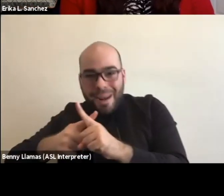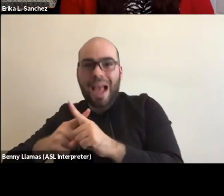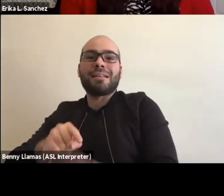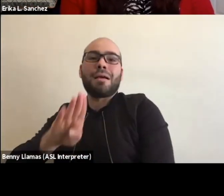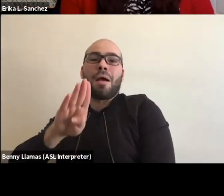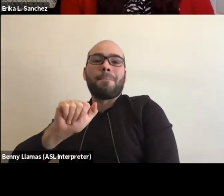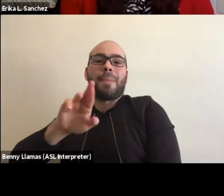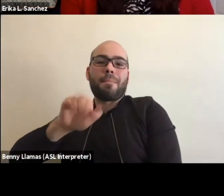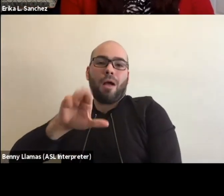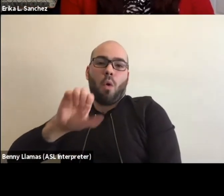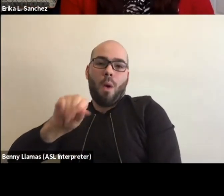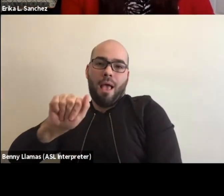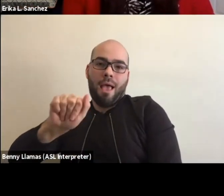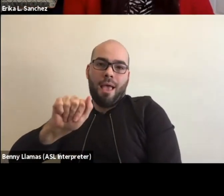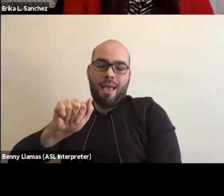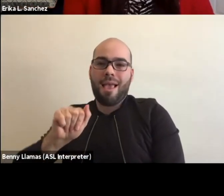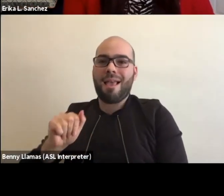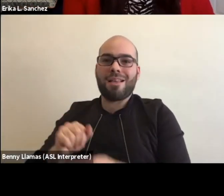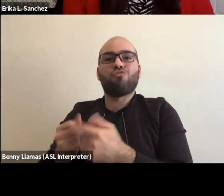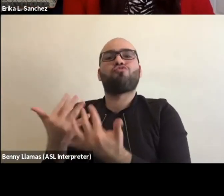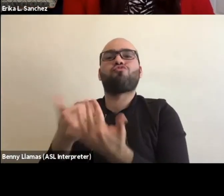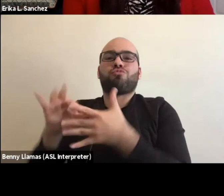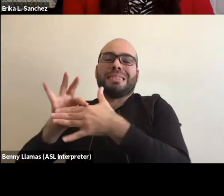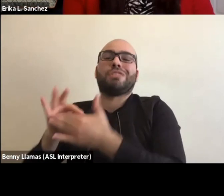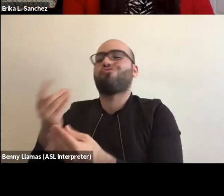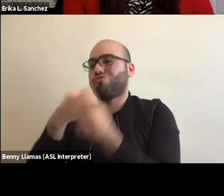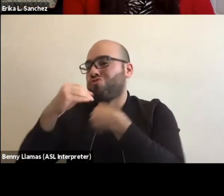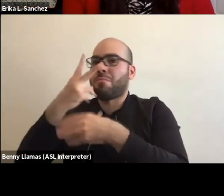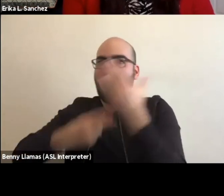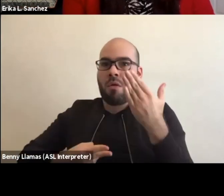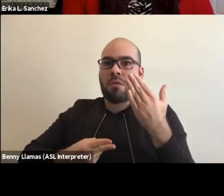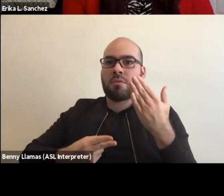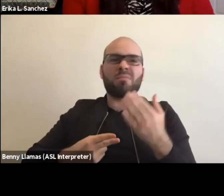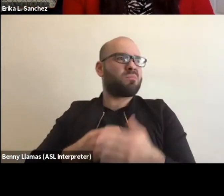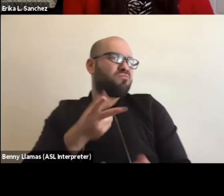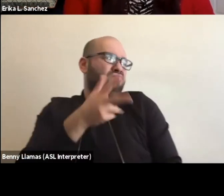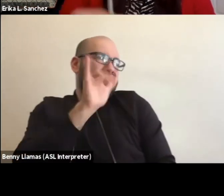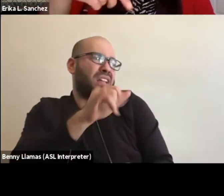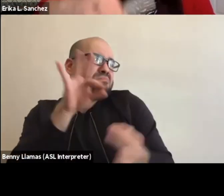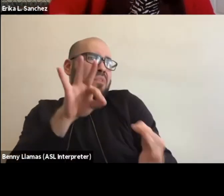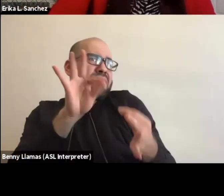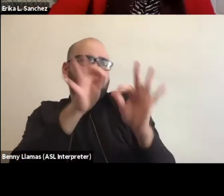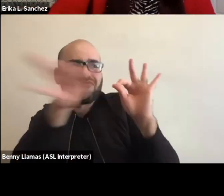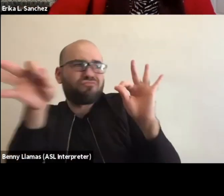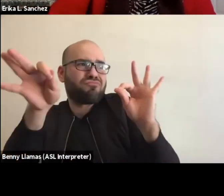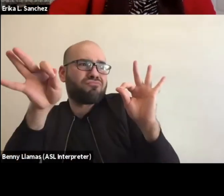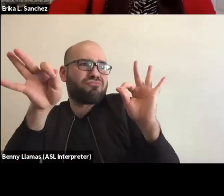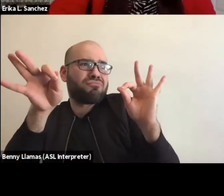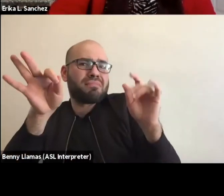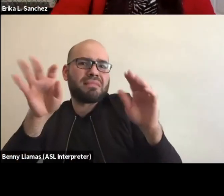feel like to gives us a sense to let go. So that's awesome. Yeah. John, hello. Hi, thank